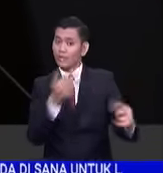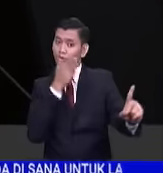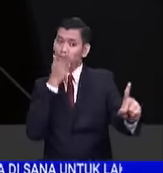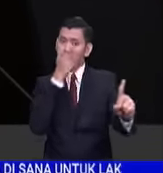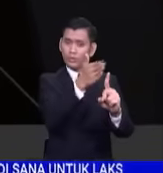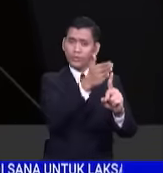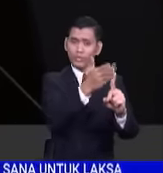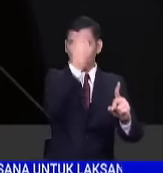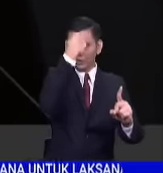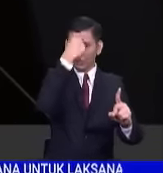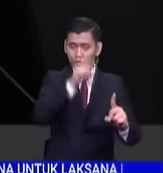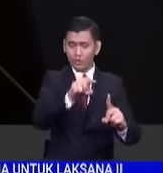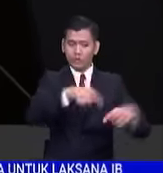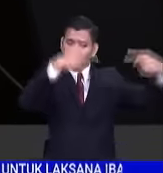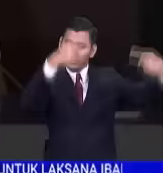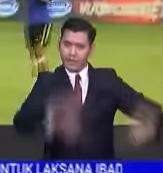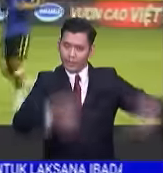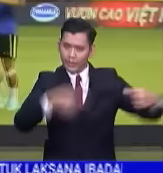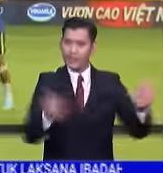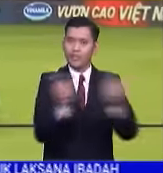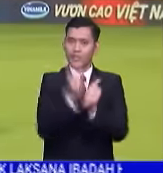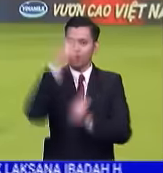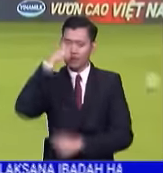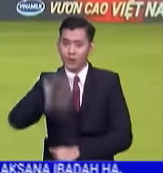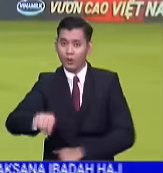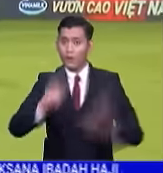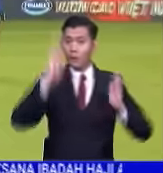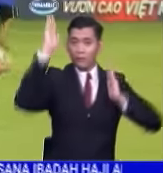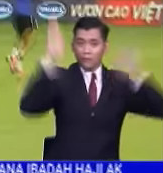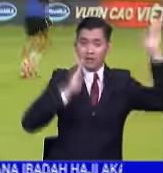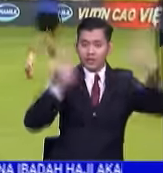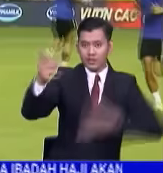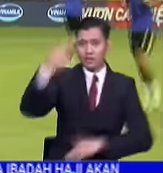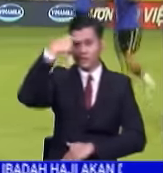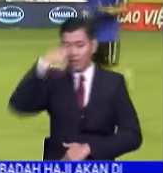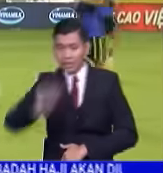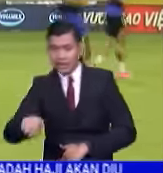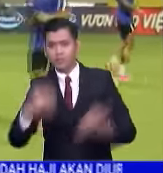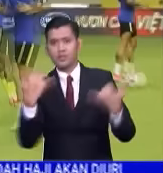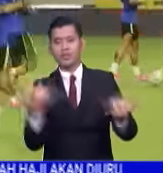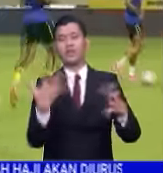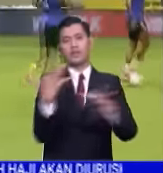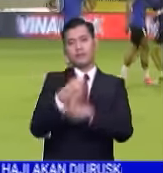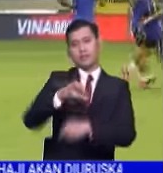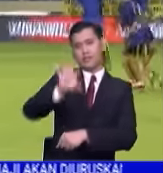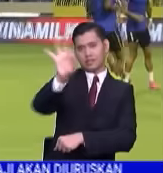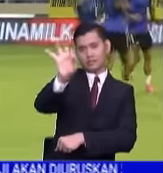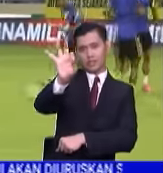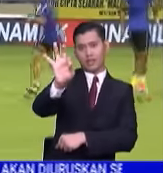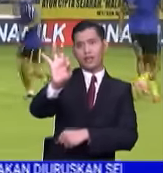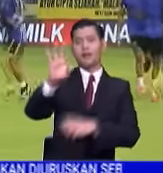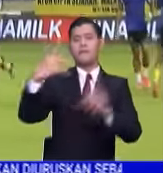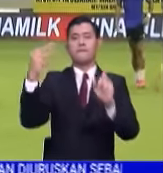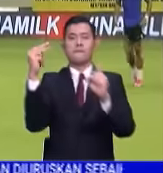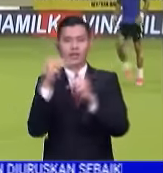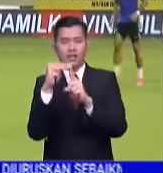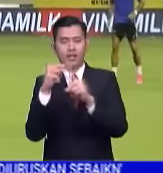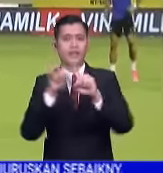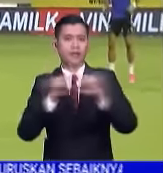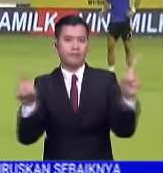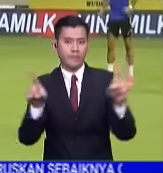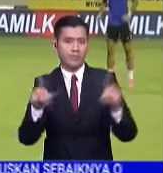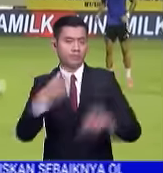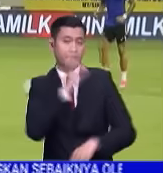to be focused for the next match against Thailand. Malaysia dan Thailand kini berkongsi 9 mata dalam kumpulan G, namun Thailand berkelebihan 1